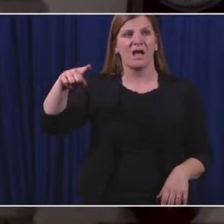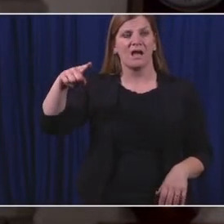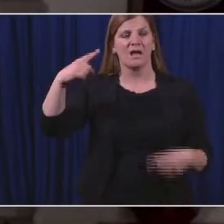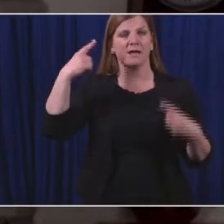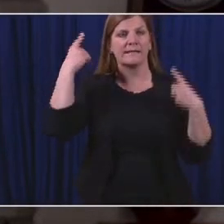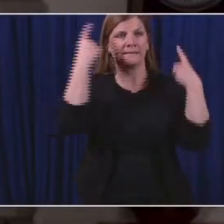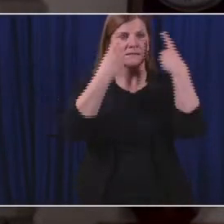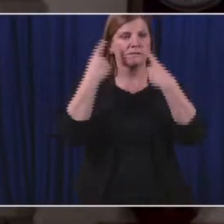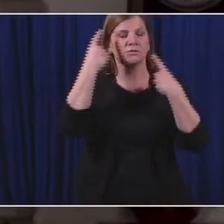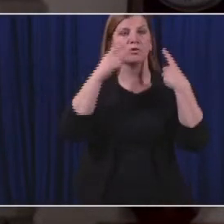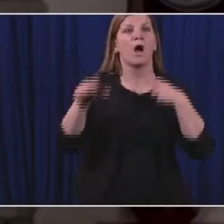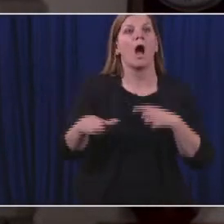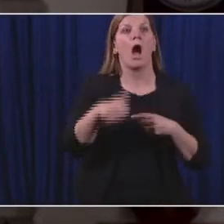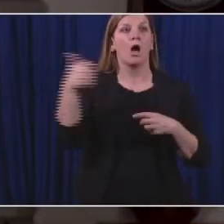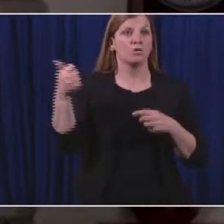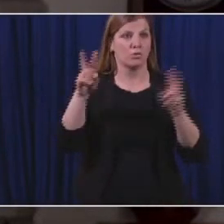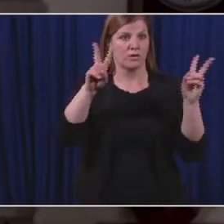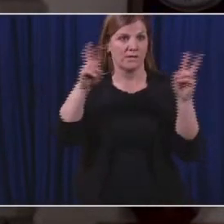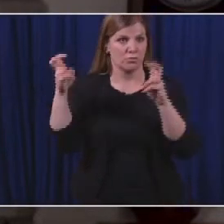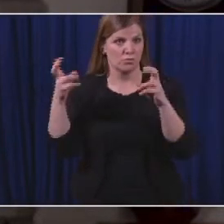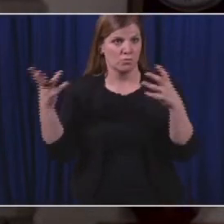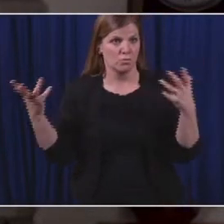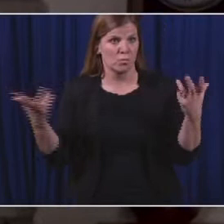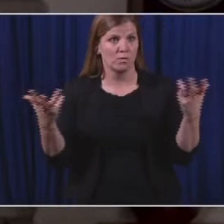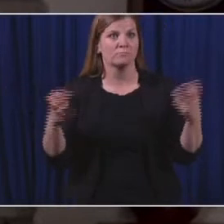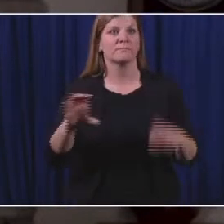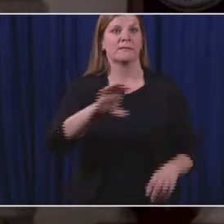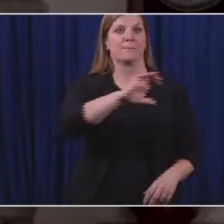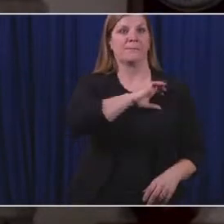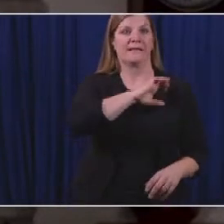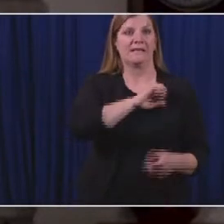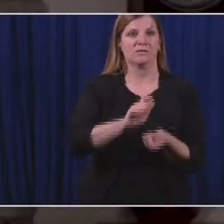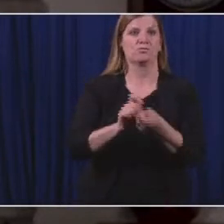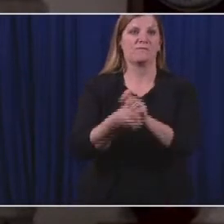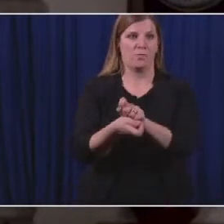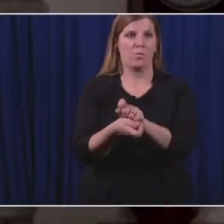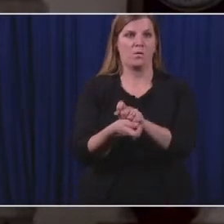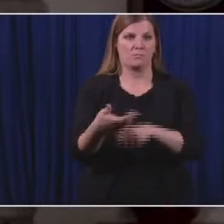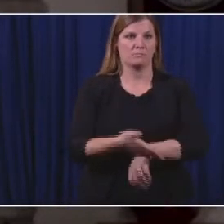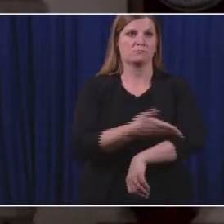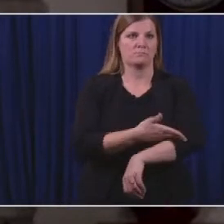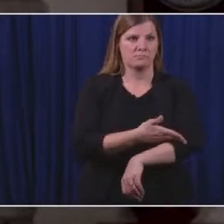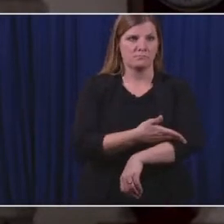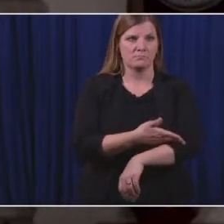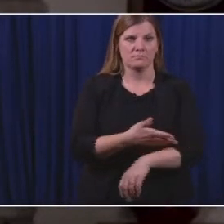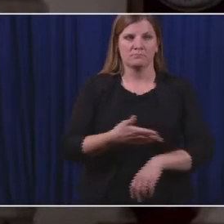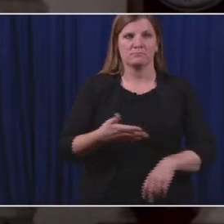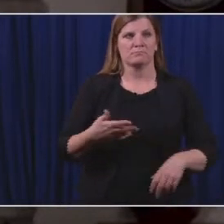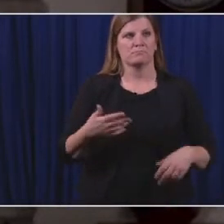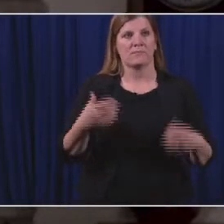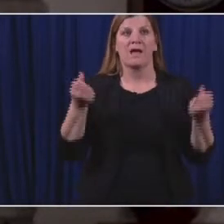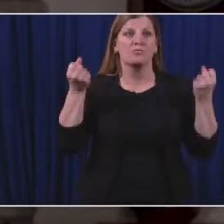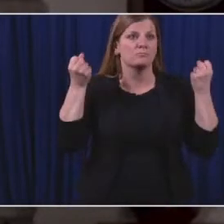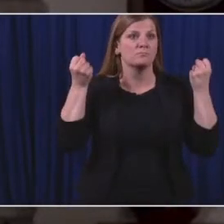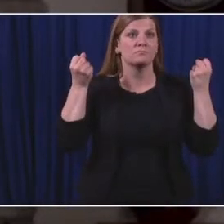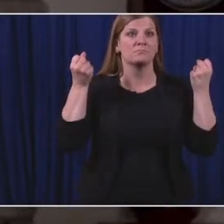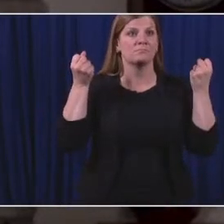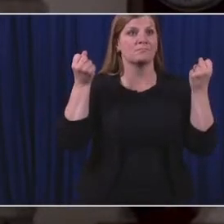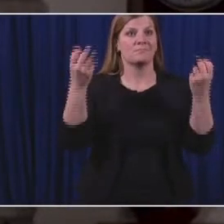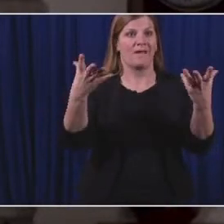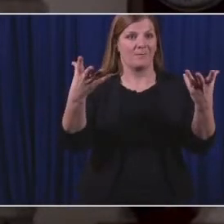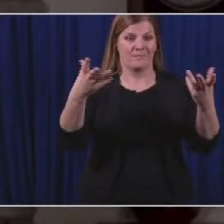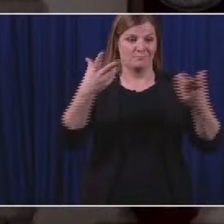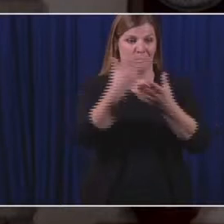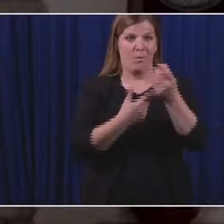another issue, and that is police reform. We have what I believe is a